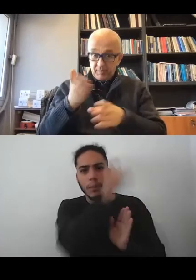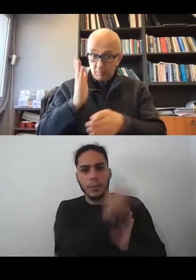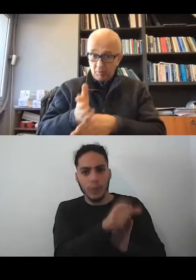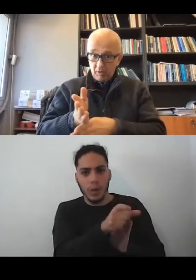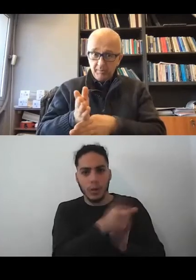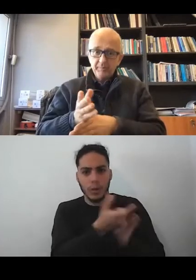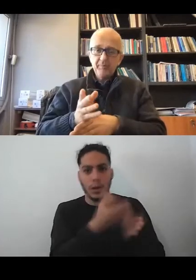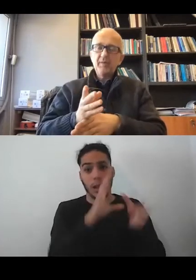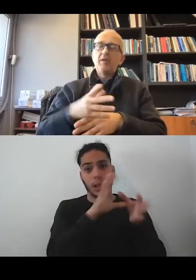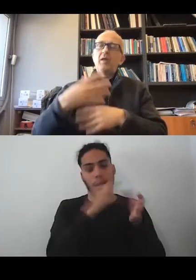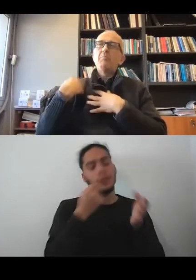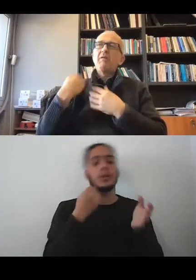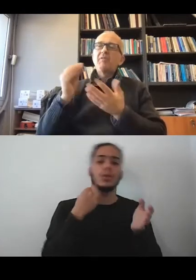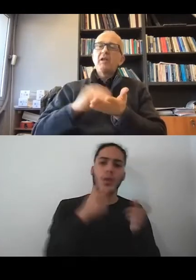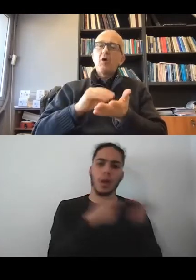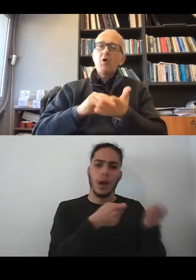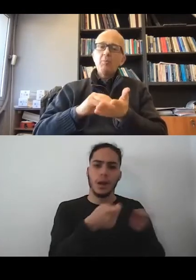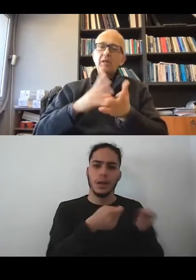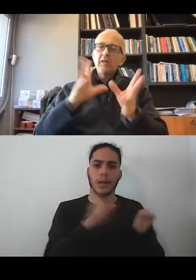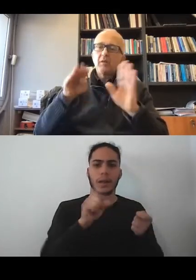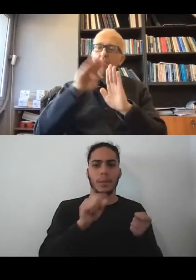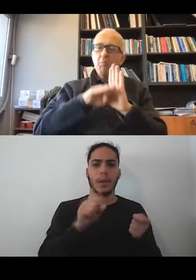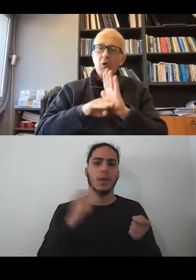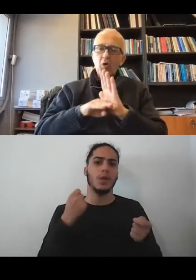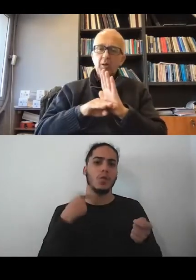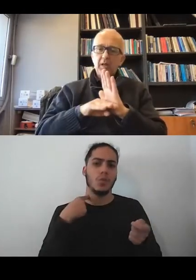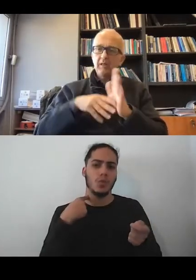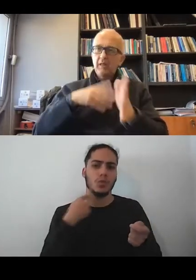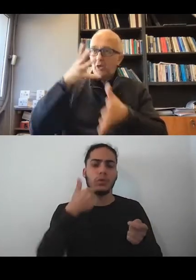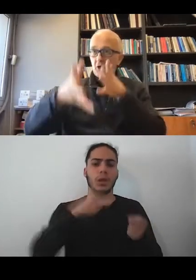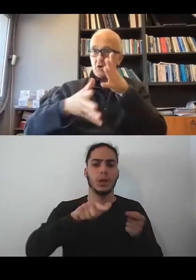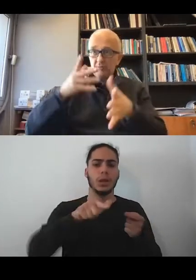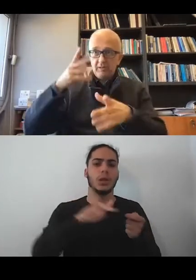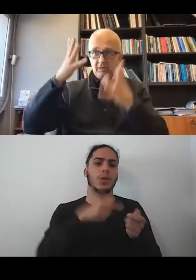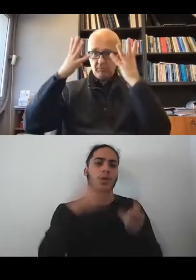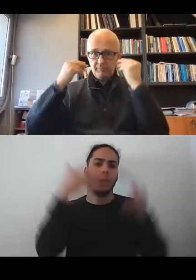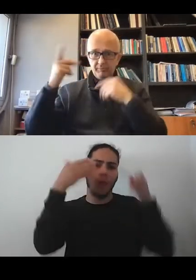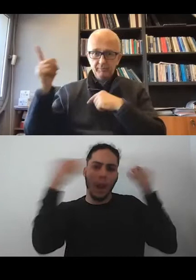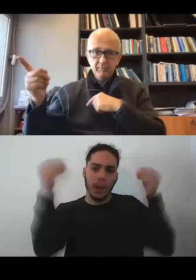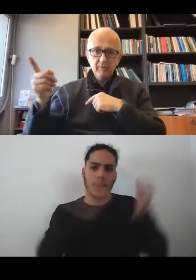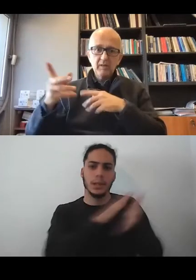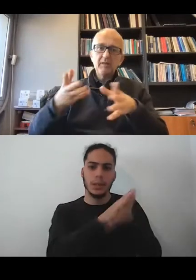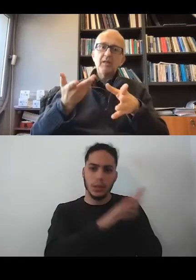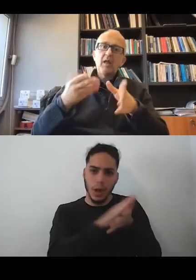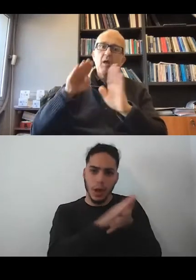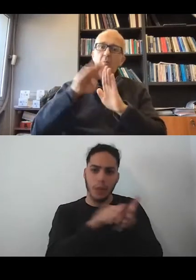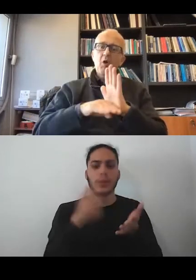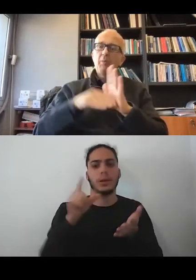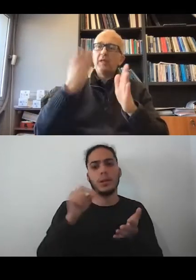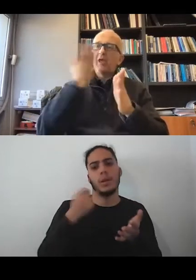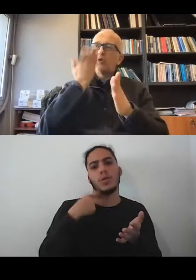language, and courses for school pupils.